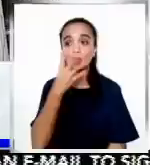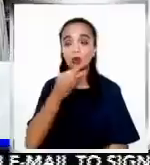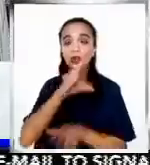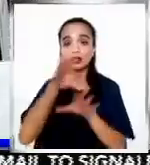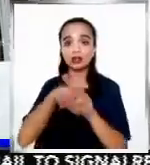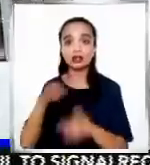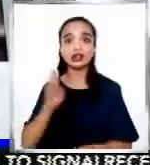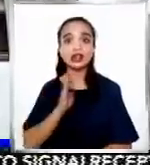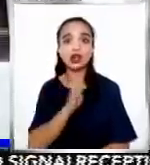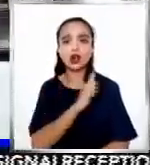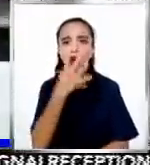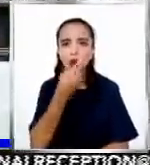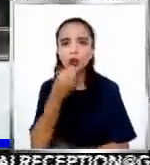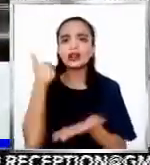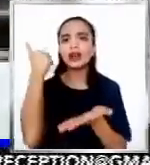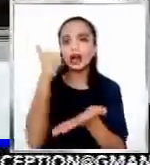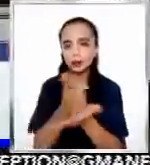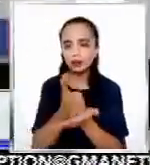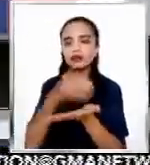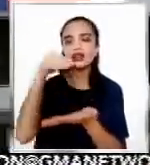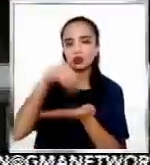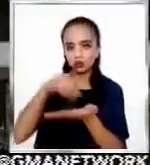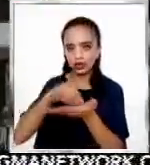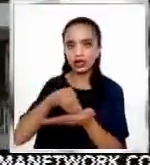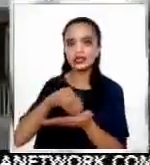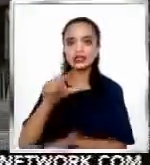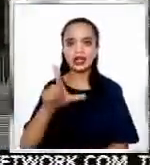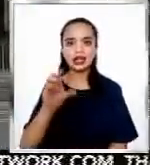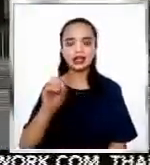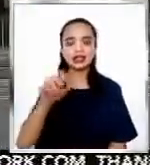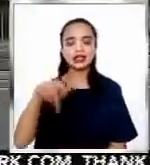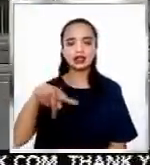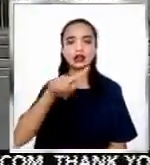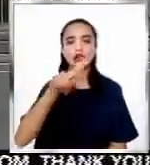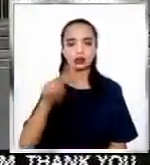loans ng Lopez Companies. Cedric Castillo, Nakatutok, 24 Oras.